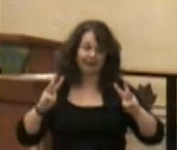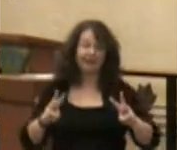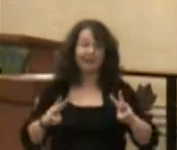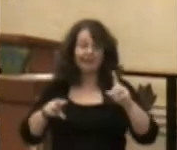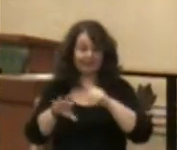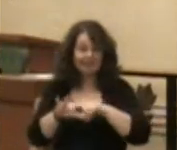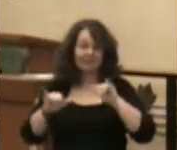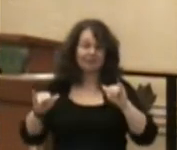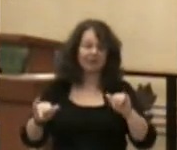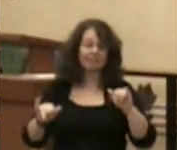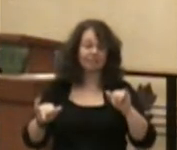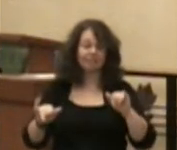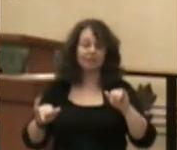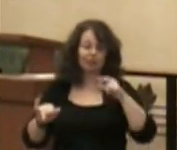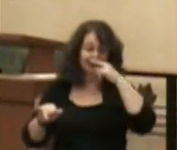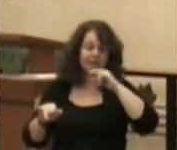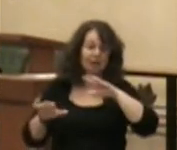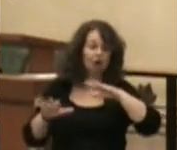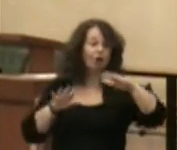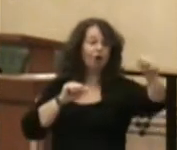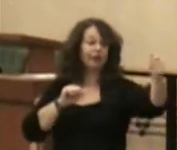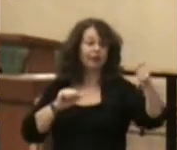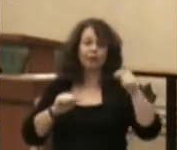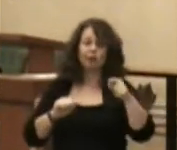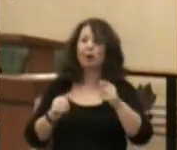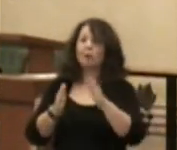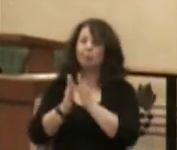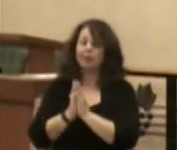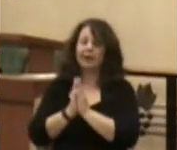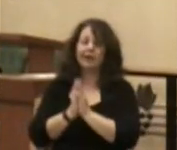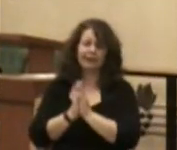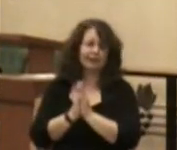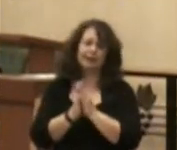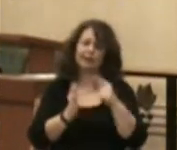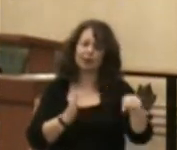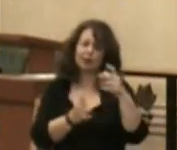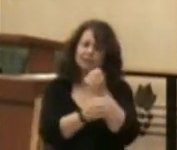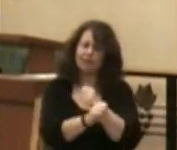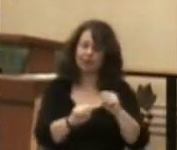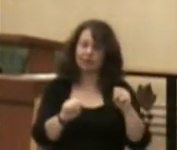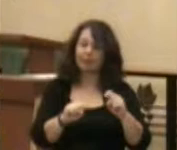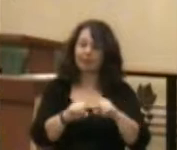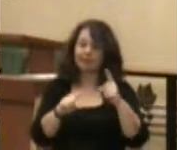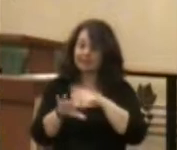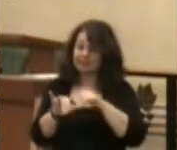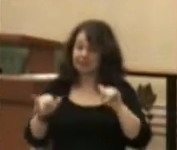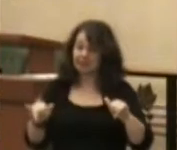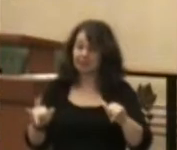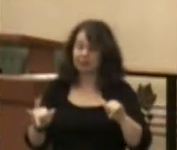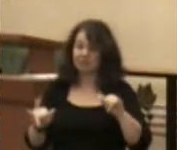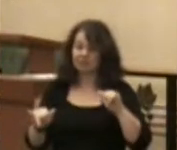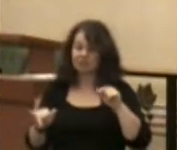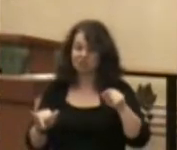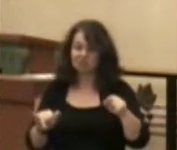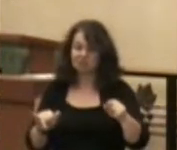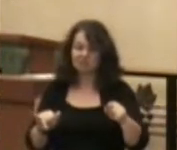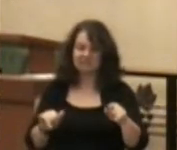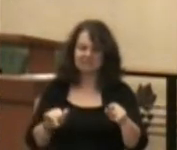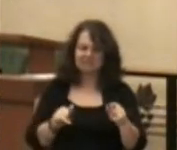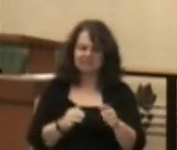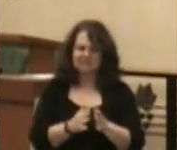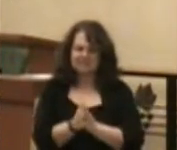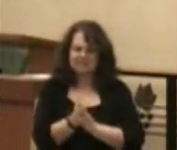while that they are gone, you are praying that they are all right, but at the same time you are devising